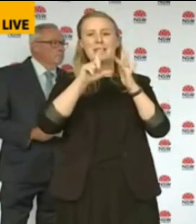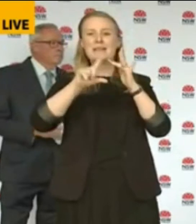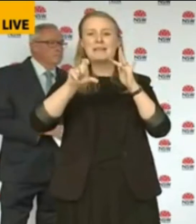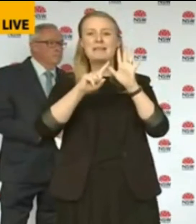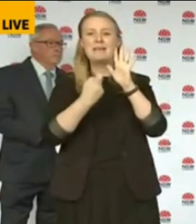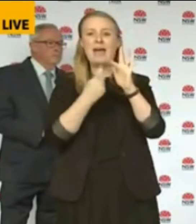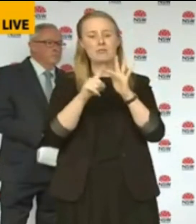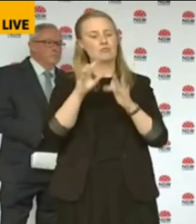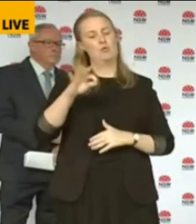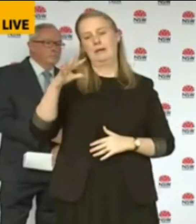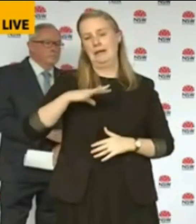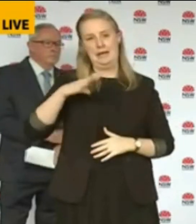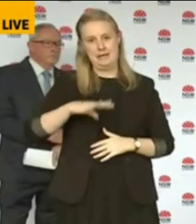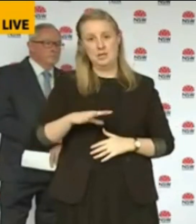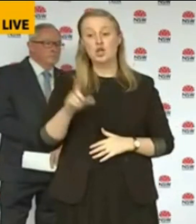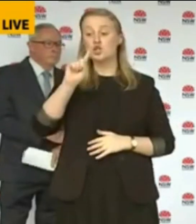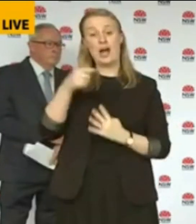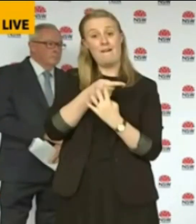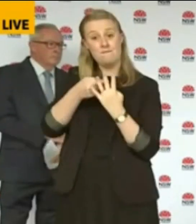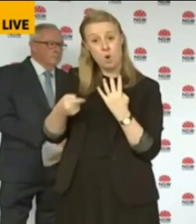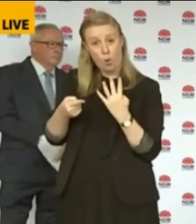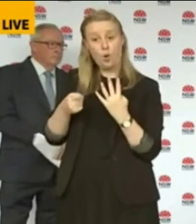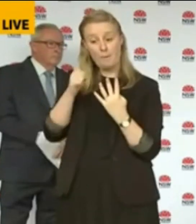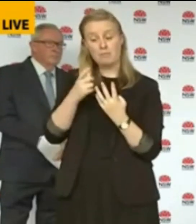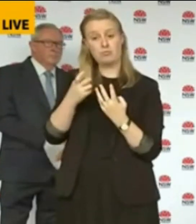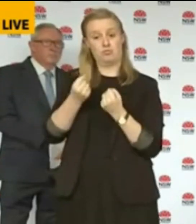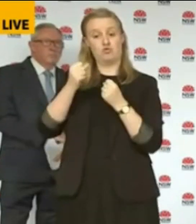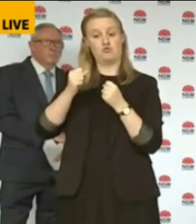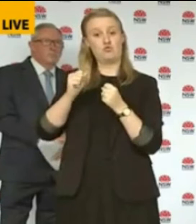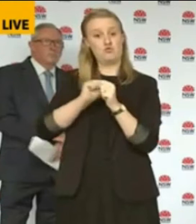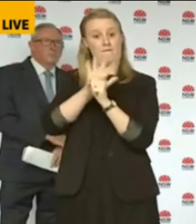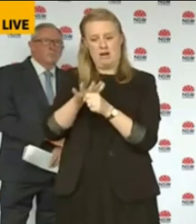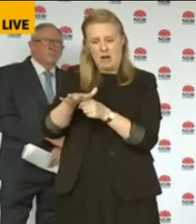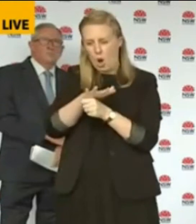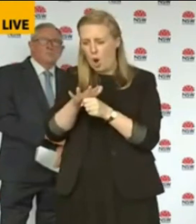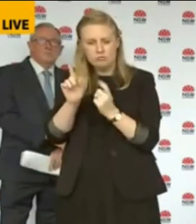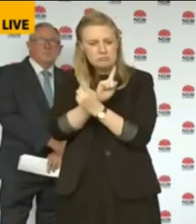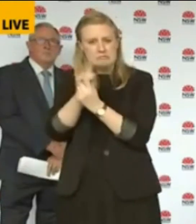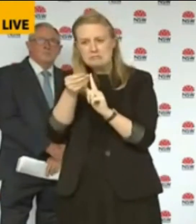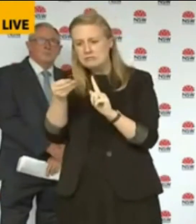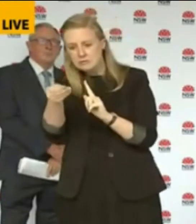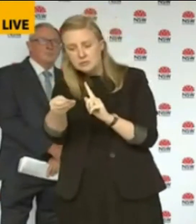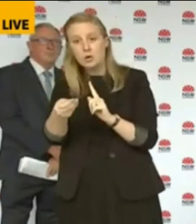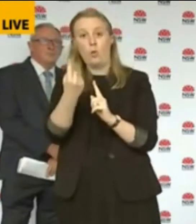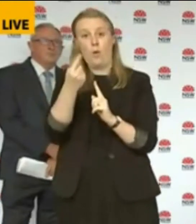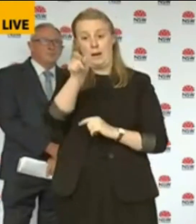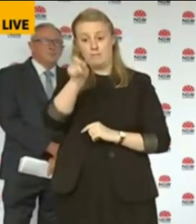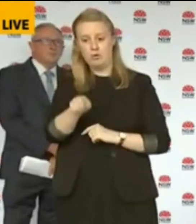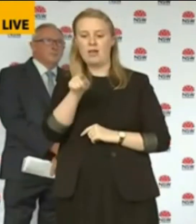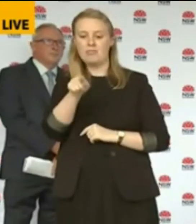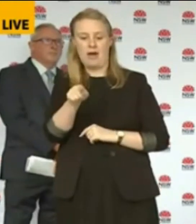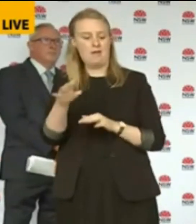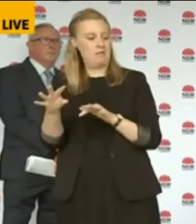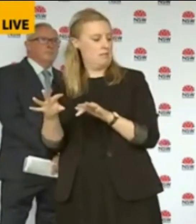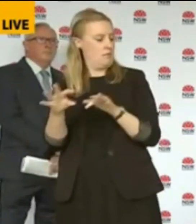4 locally acquired cases, 1 is linked to the Baralla cluster, and this is the young man from Western Sydney I mentioned yesterday who